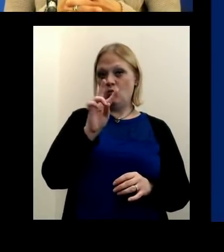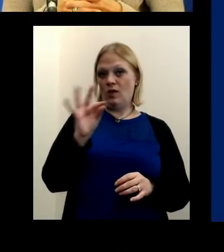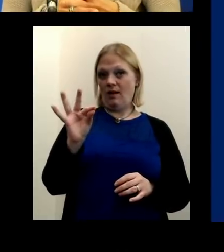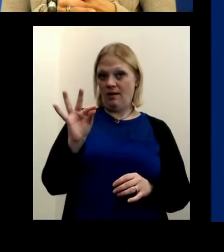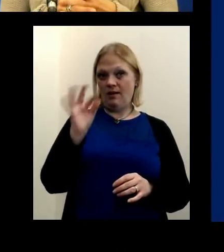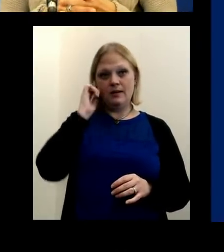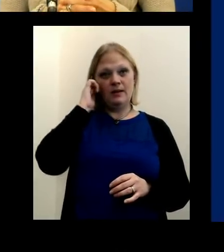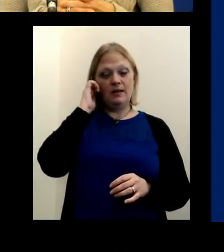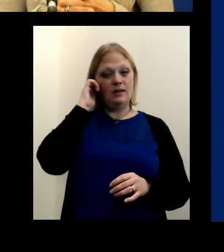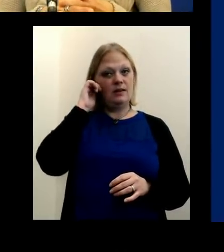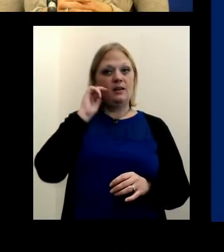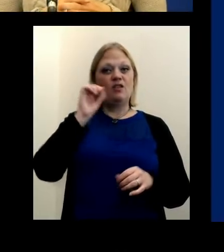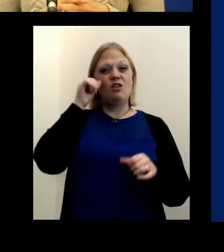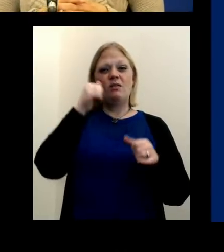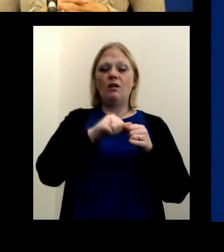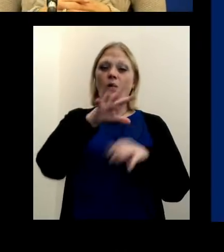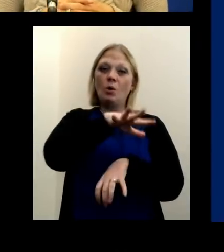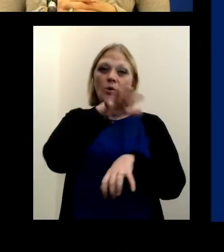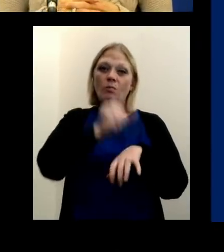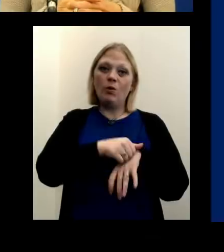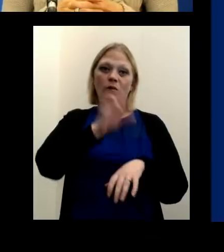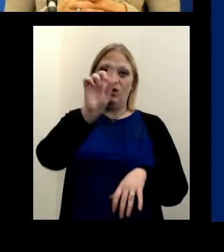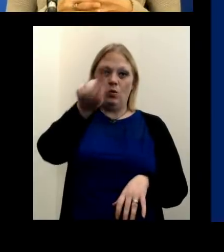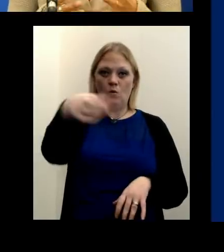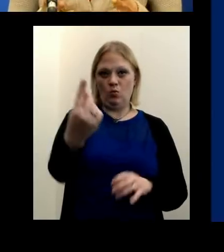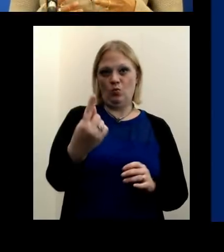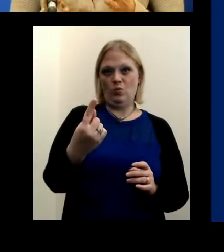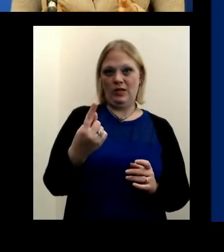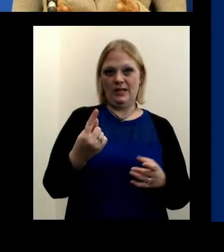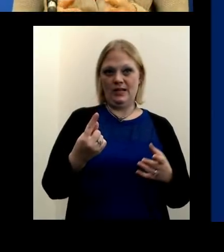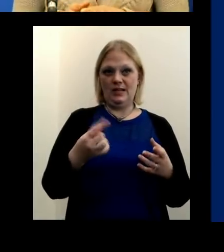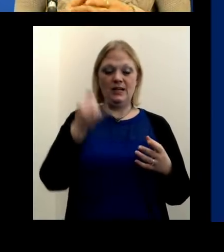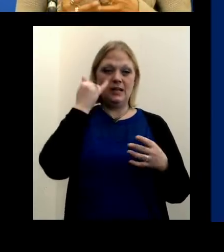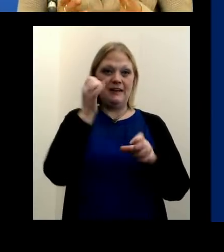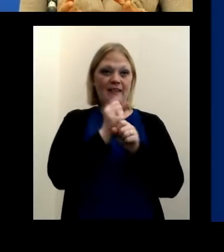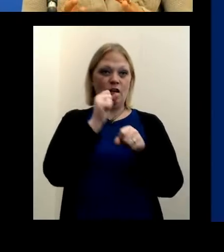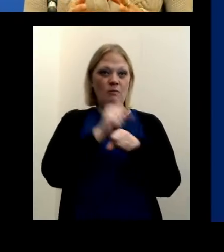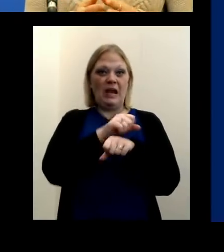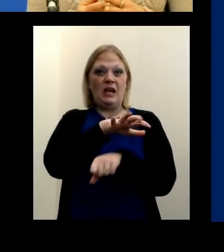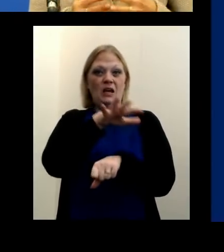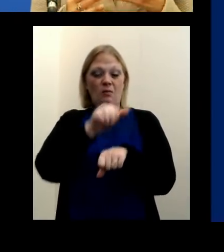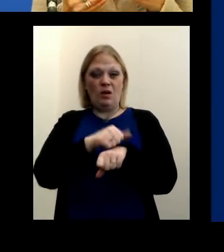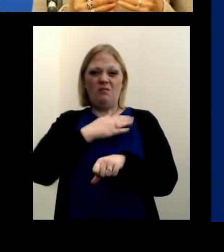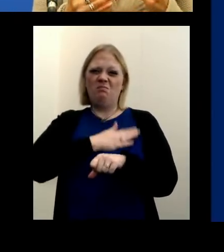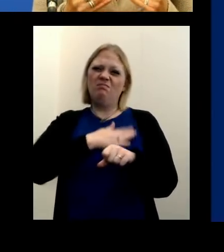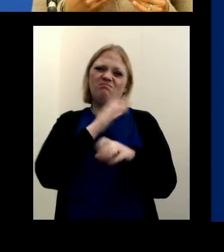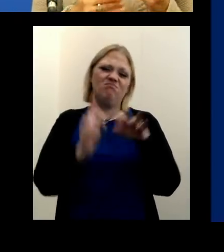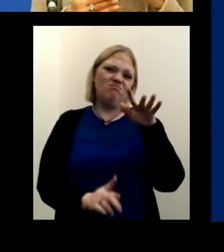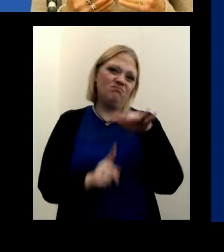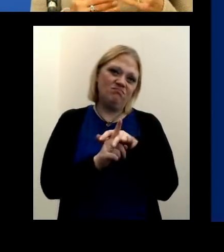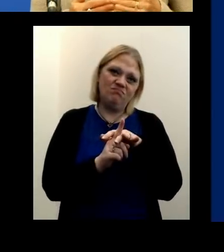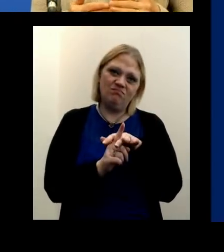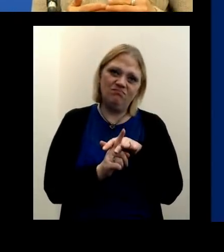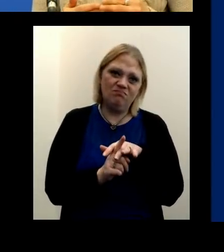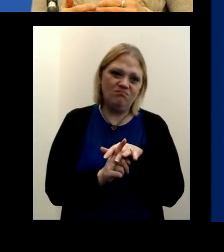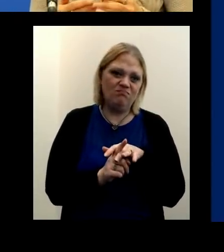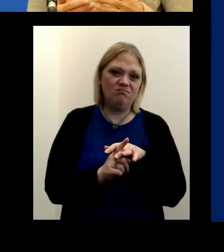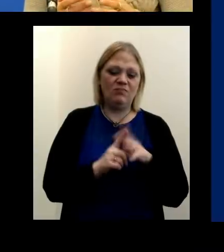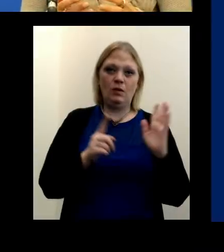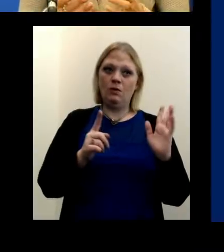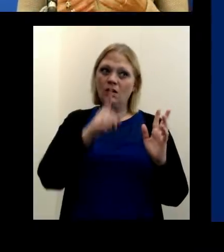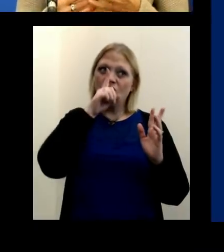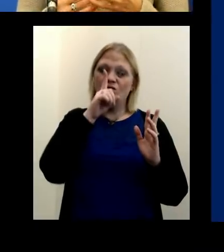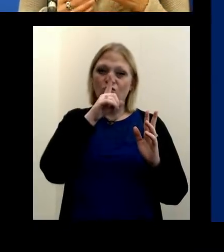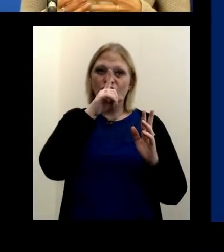716-858-2929. Remember, it's by appointment only. And if you make an appointment, please show up because we're a very hot commodity